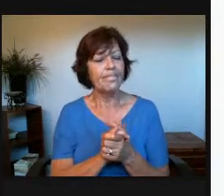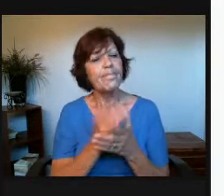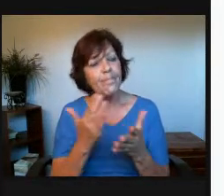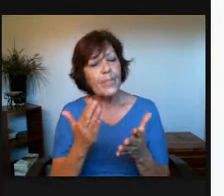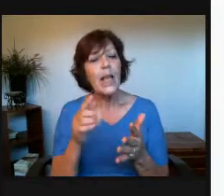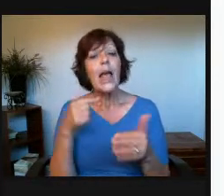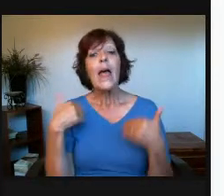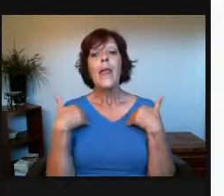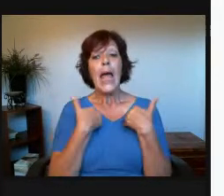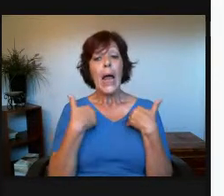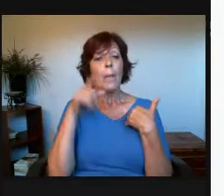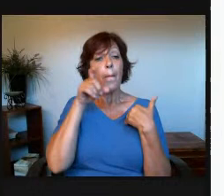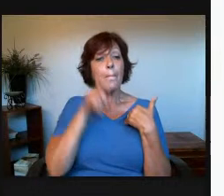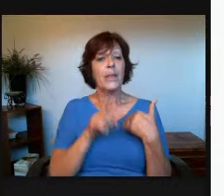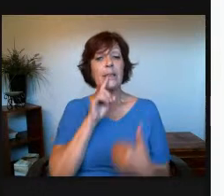The animal must be